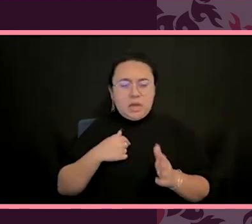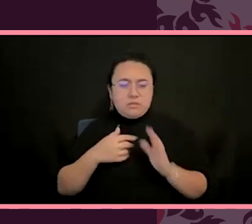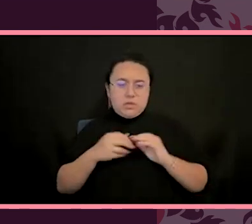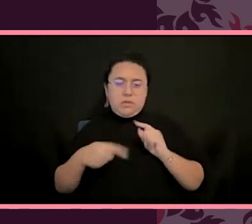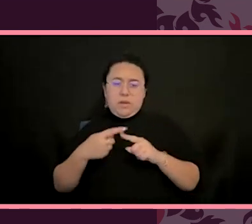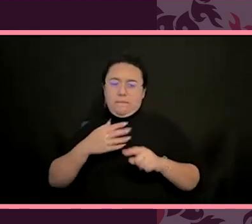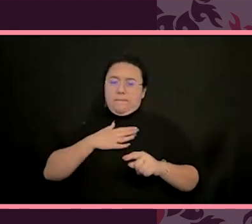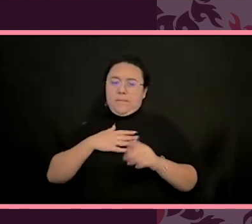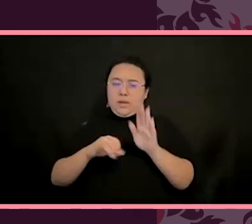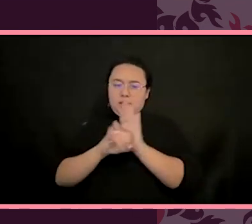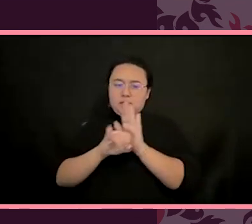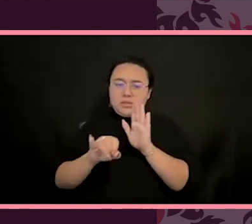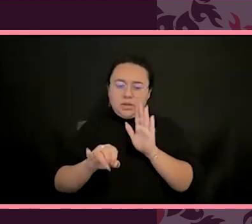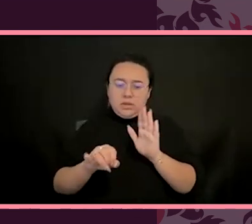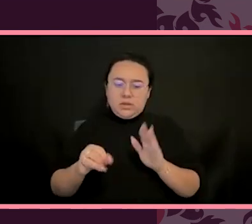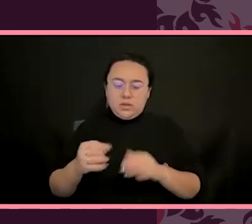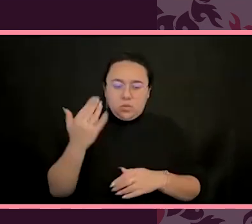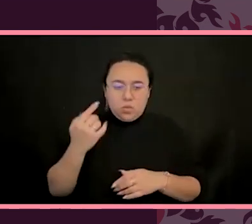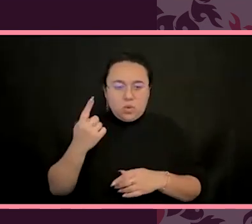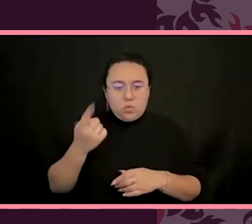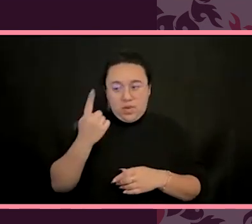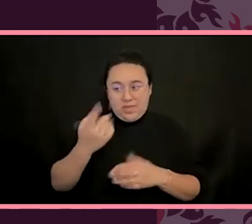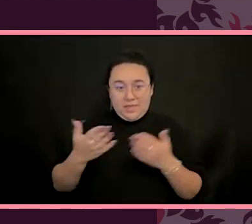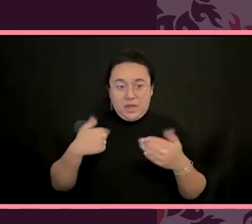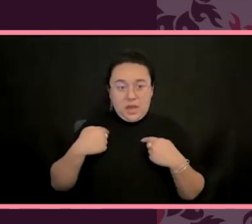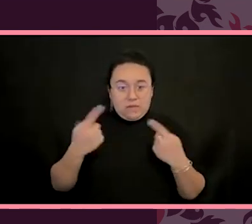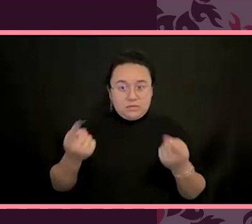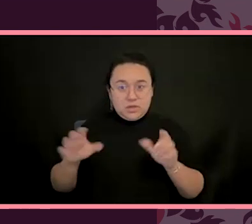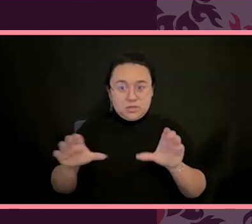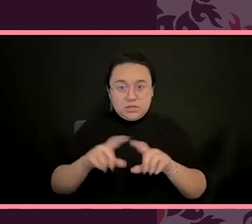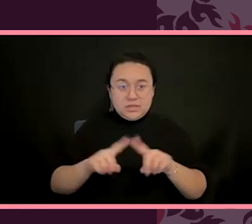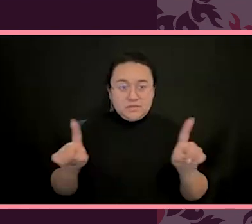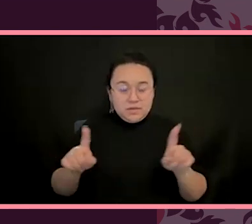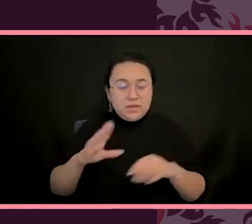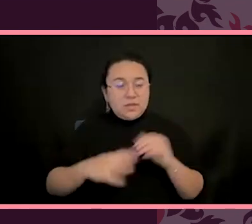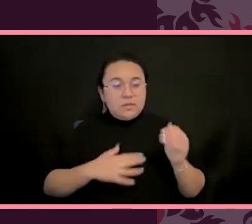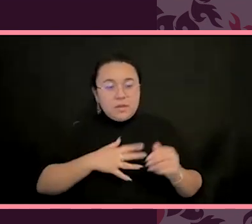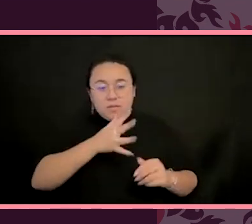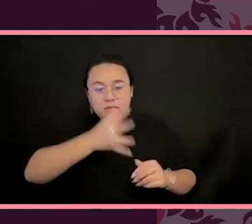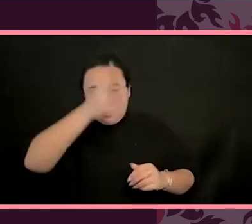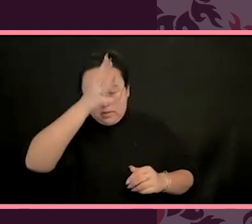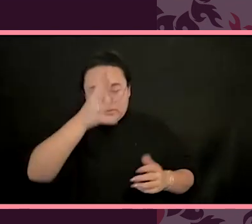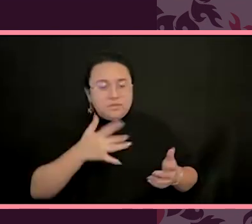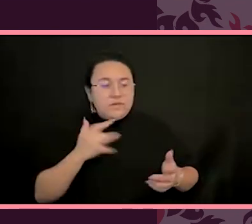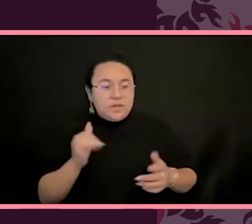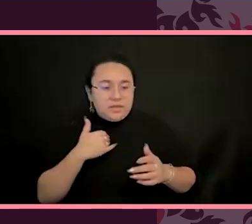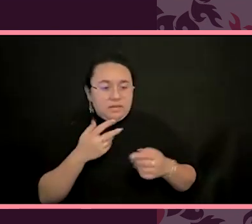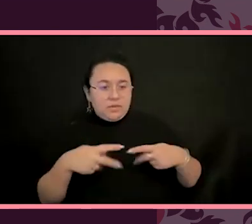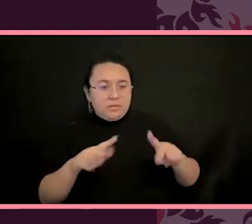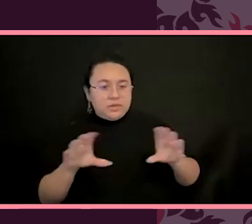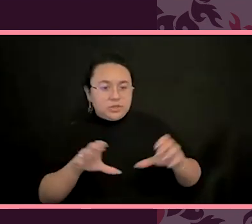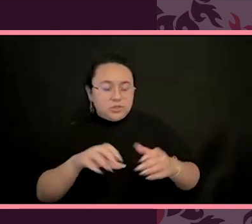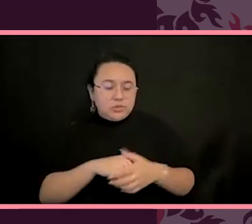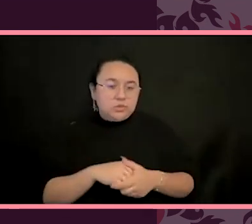that one of the things that I have done differently than I think my parents felt that they had permission to do